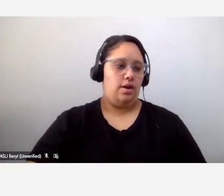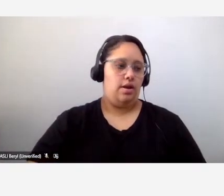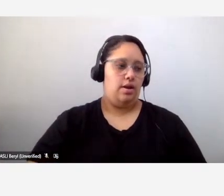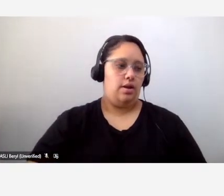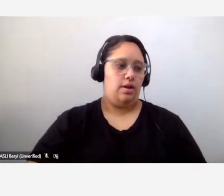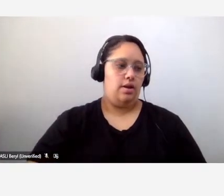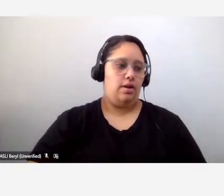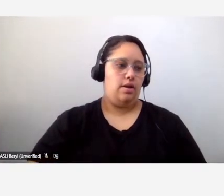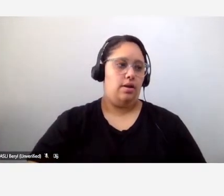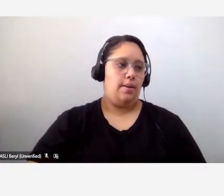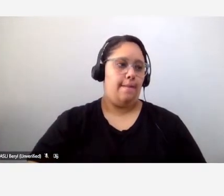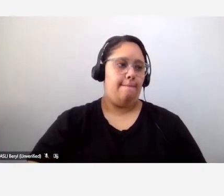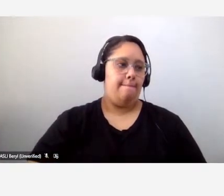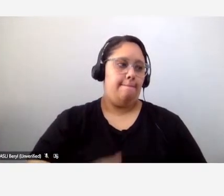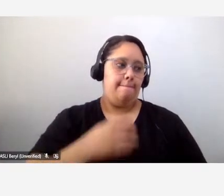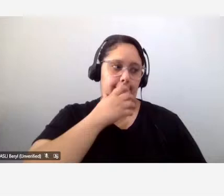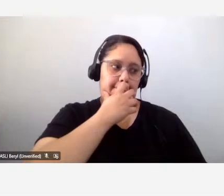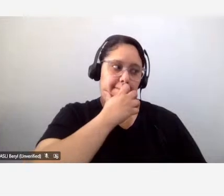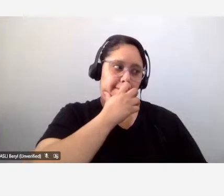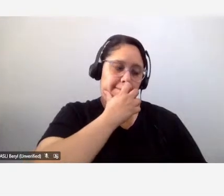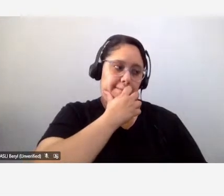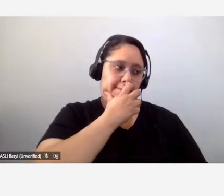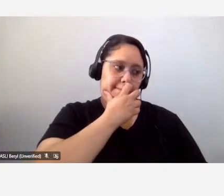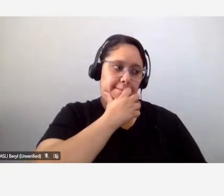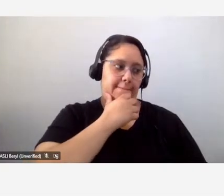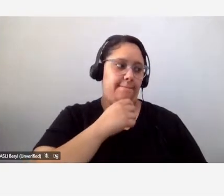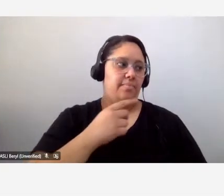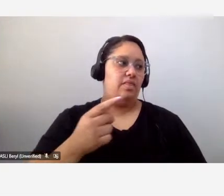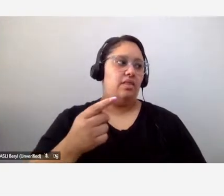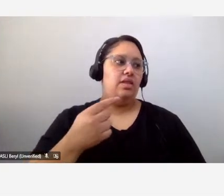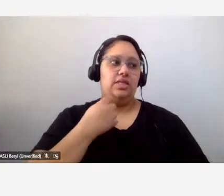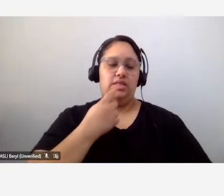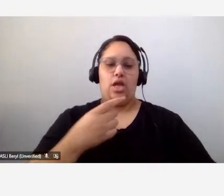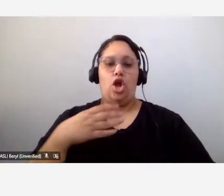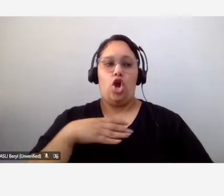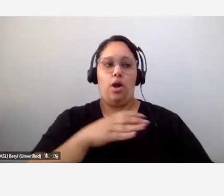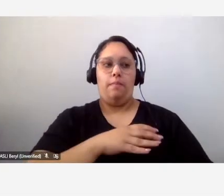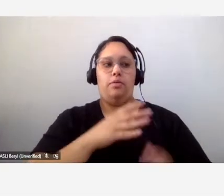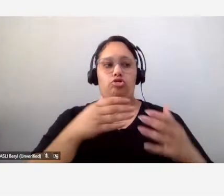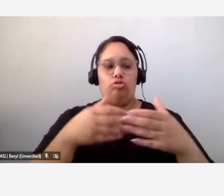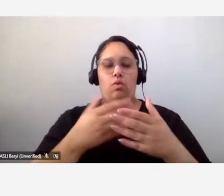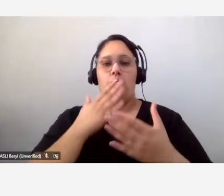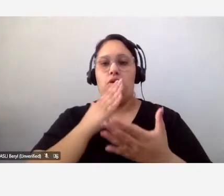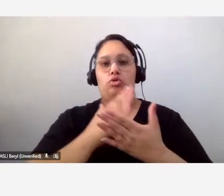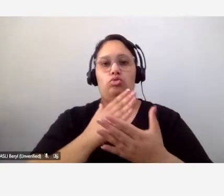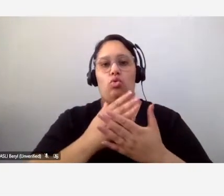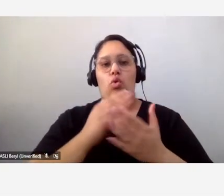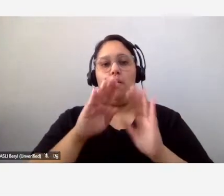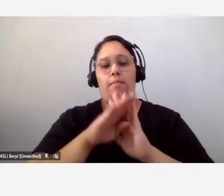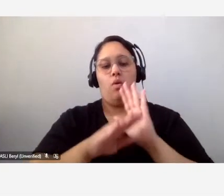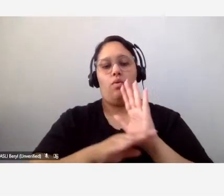is made that the commission would ensure that its programs projected,